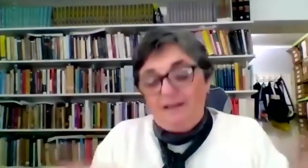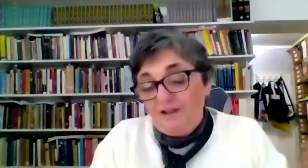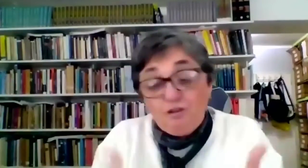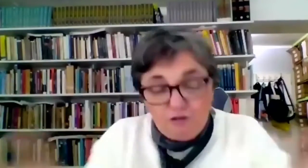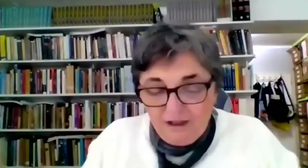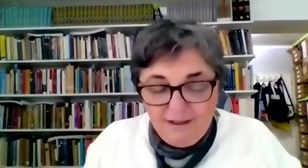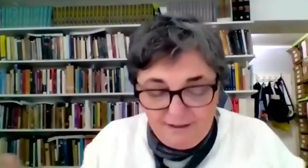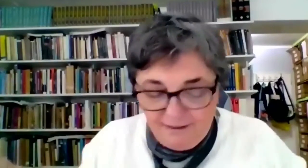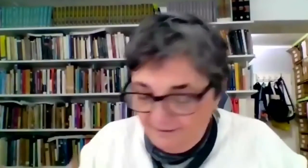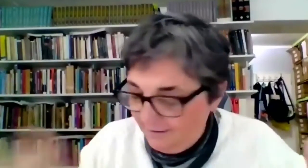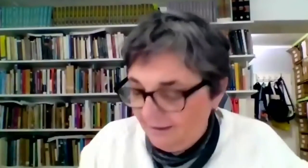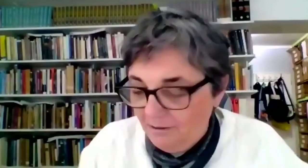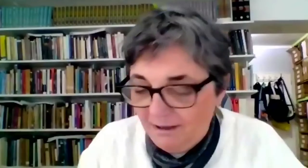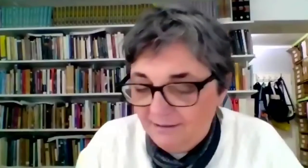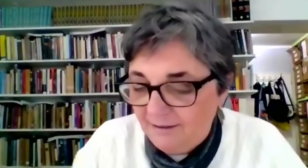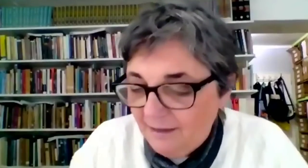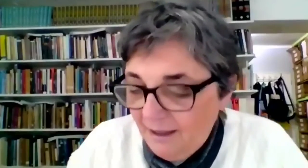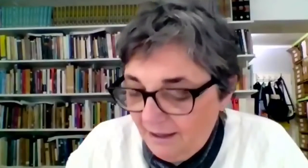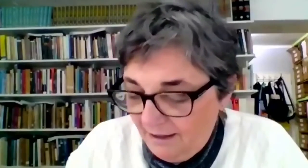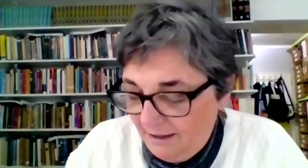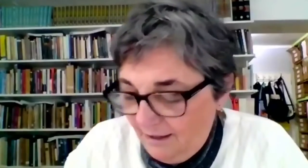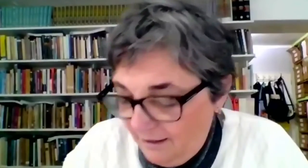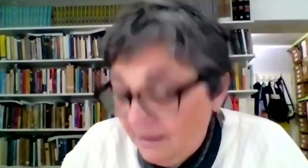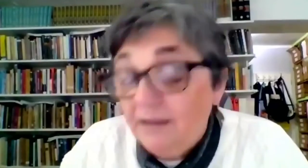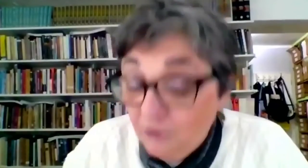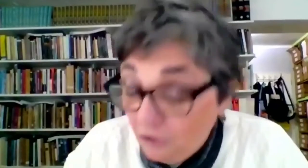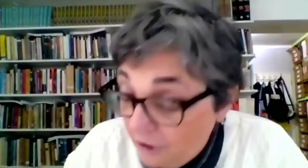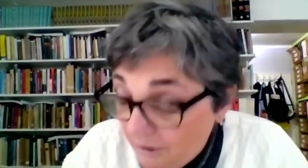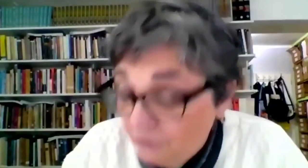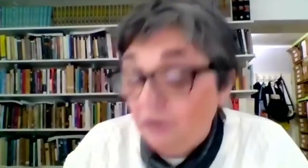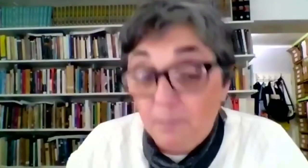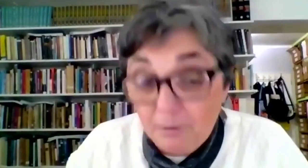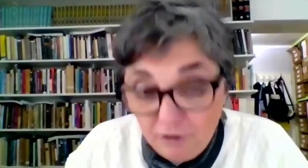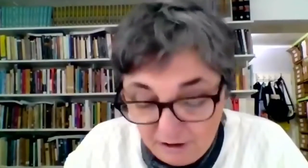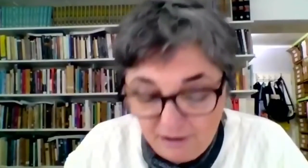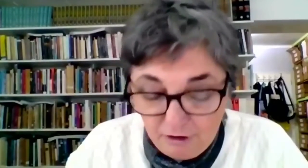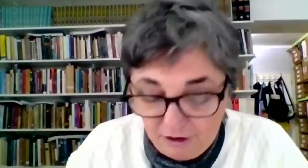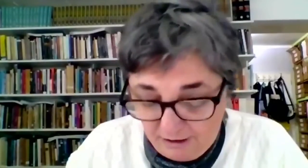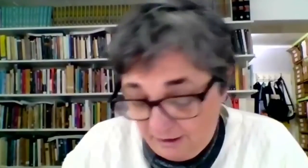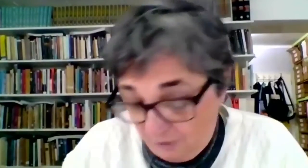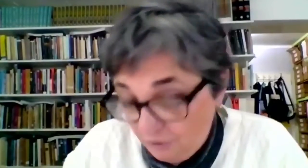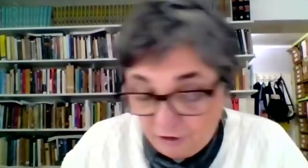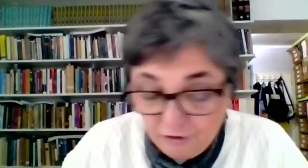expecting to go wrong on these tests